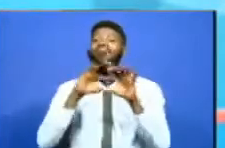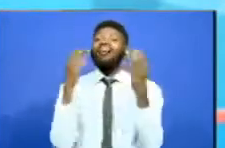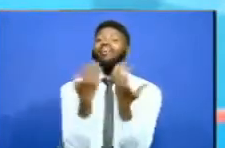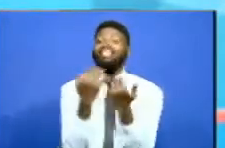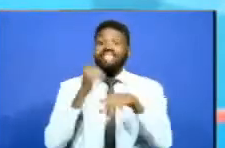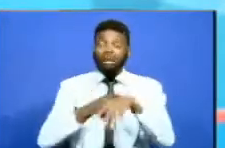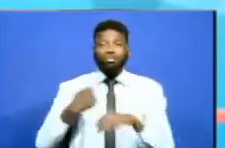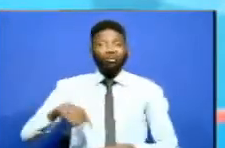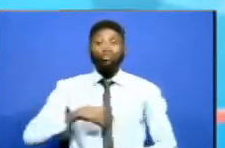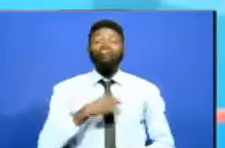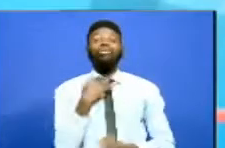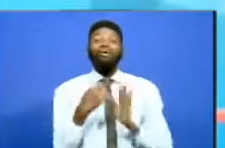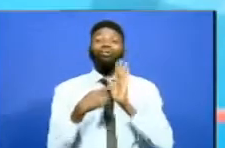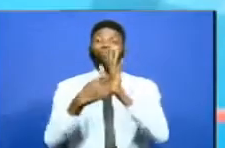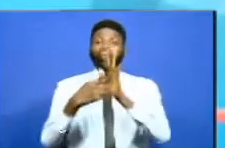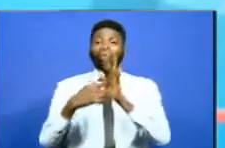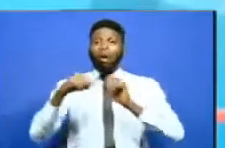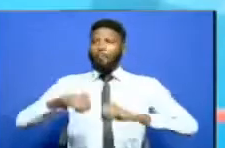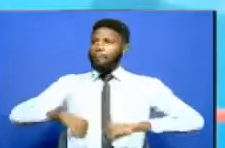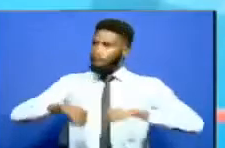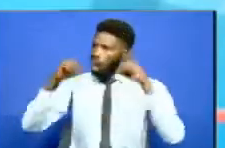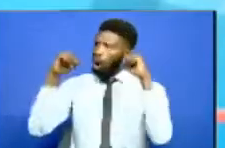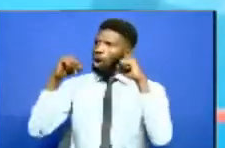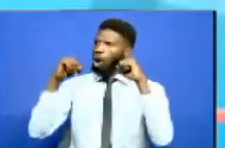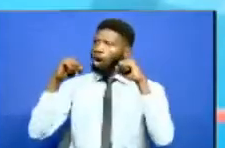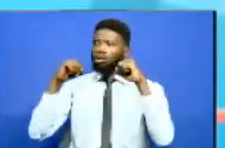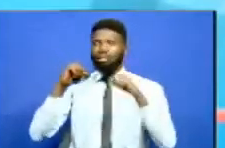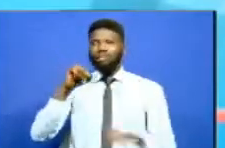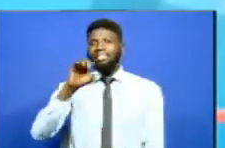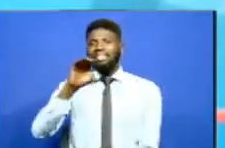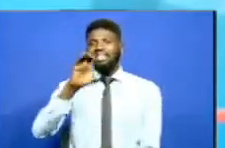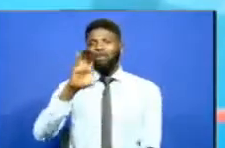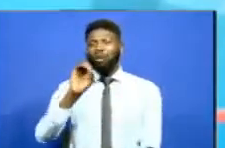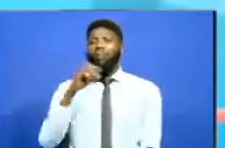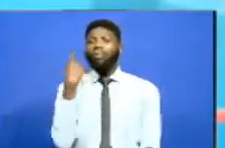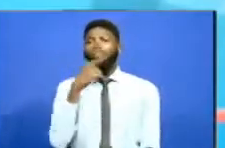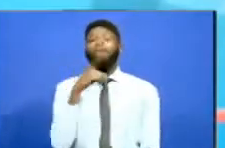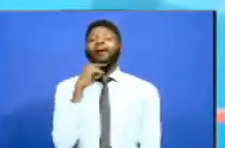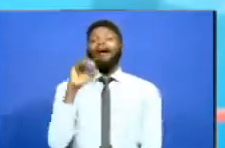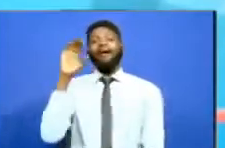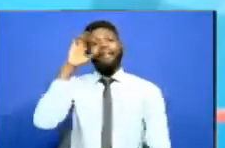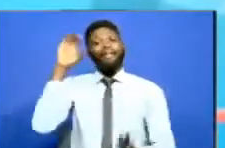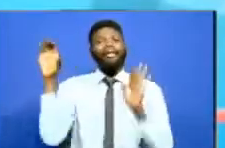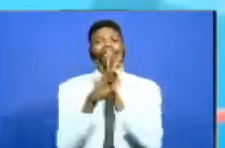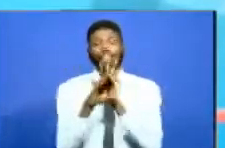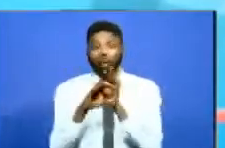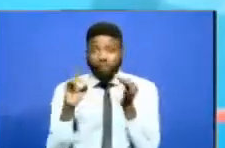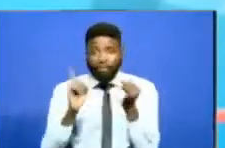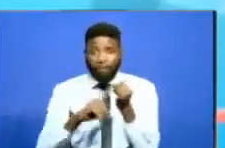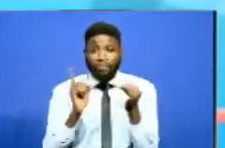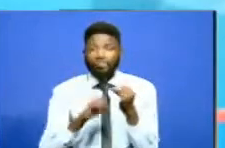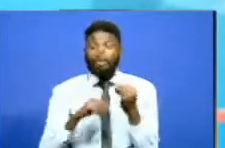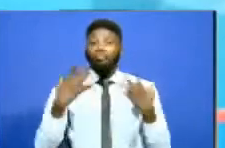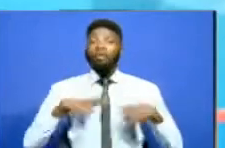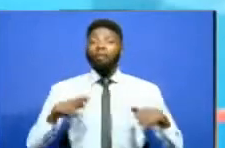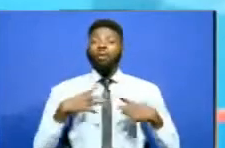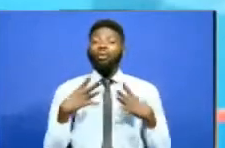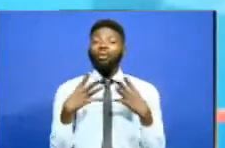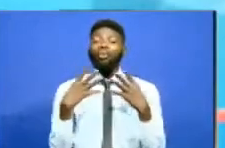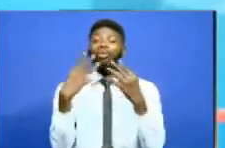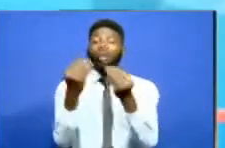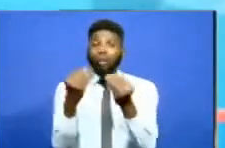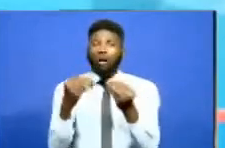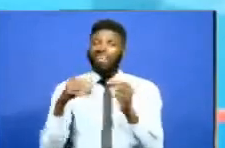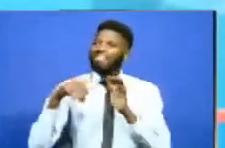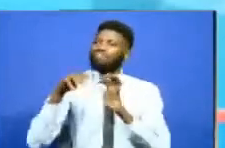want to show who an executive is, there is a picture of a man. When we want to show who people who go for contract weeding